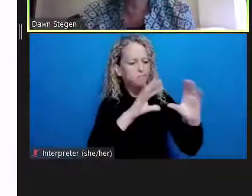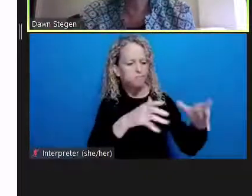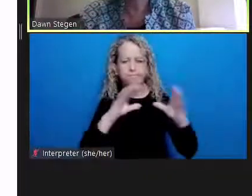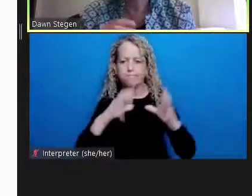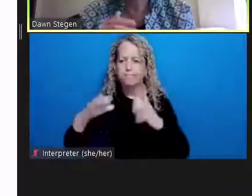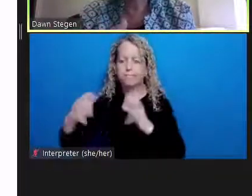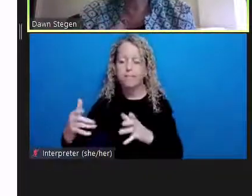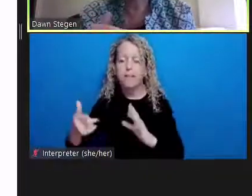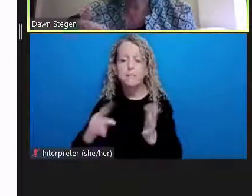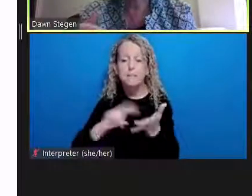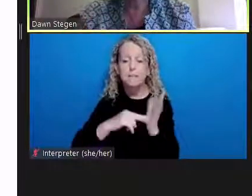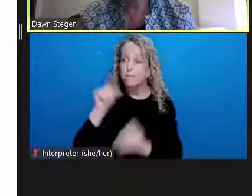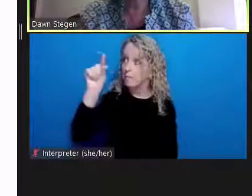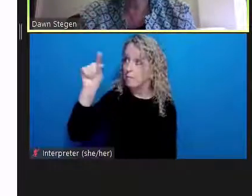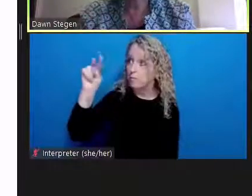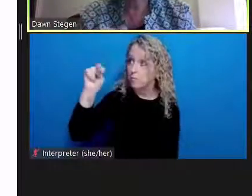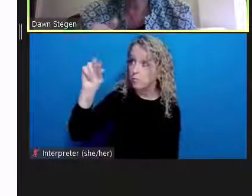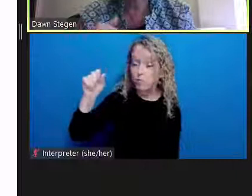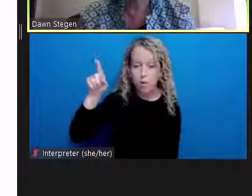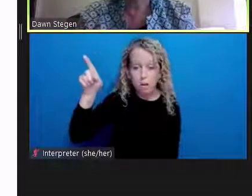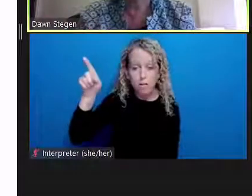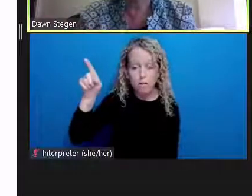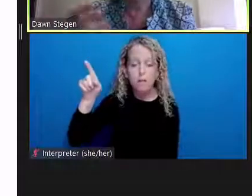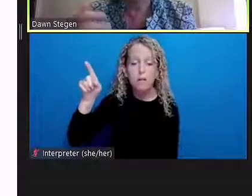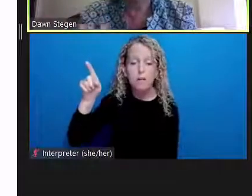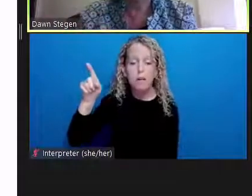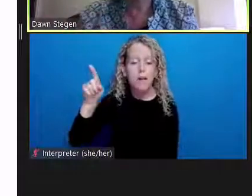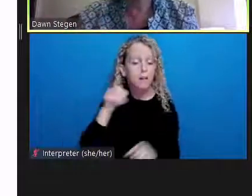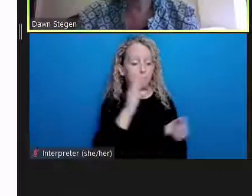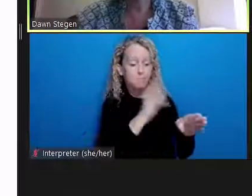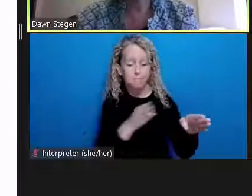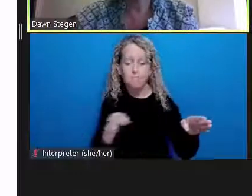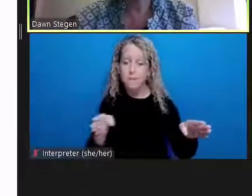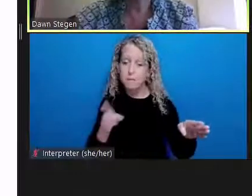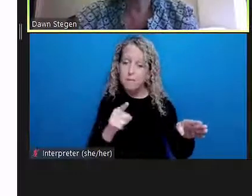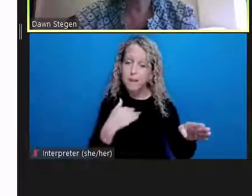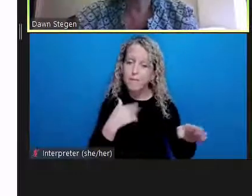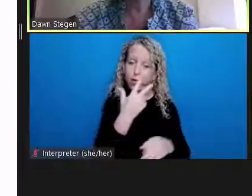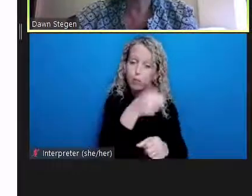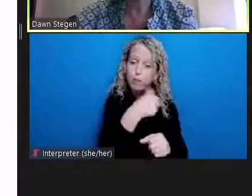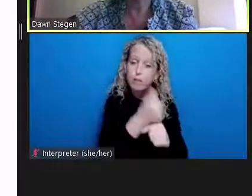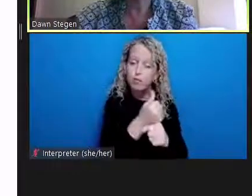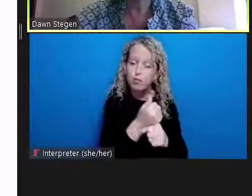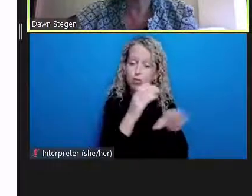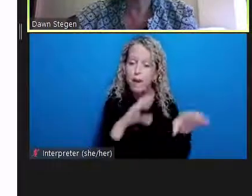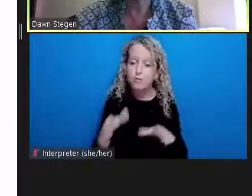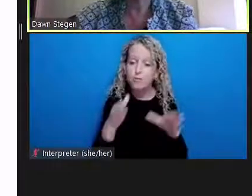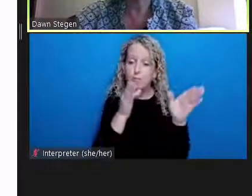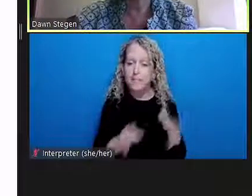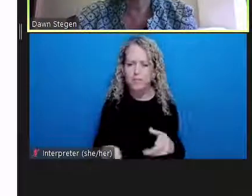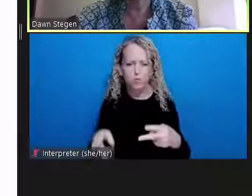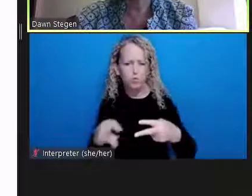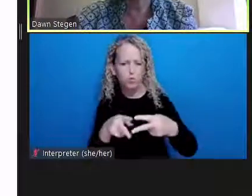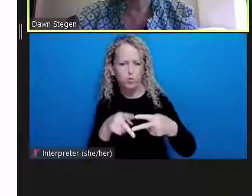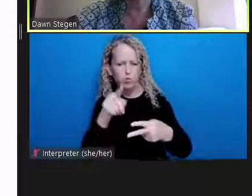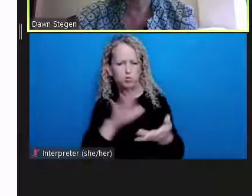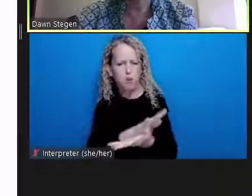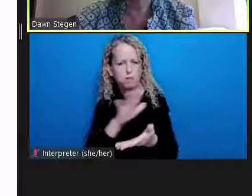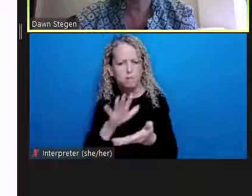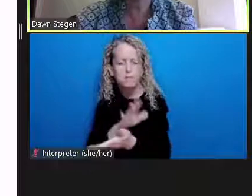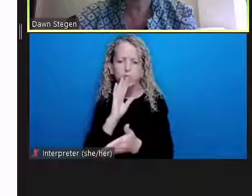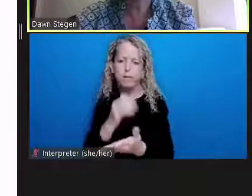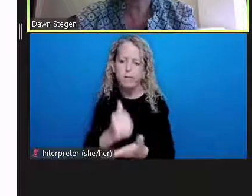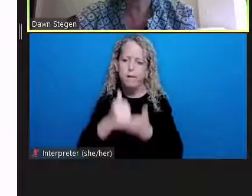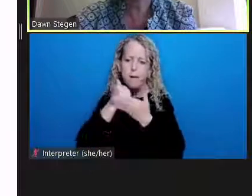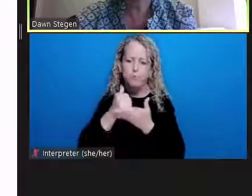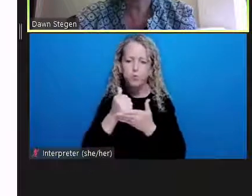of Nova Scotia is required to have 3-year action plans. And so these 2 documents really guide us. And I'll go to the next slide, Carolyn.